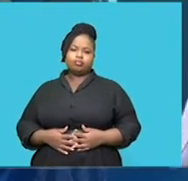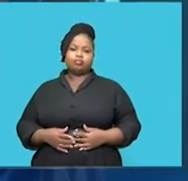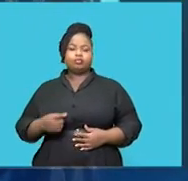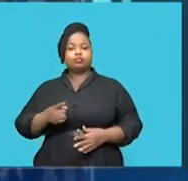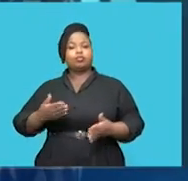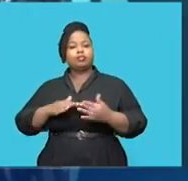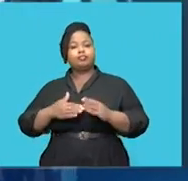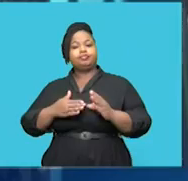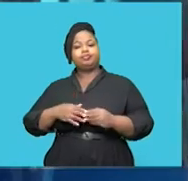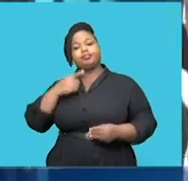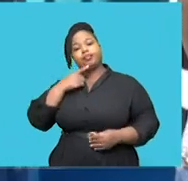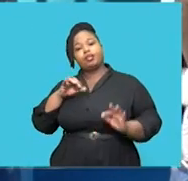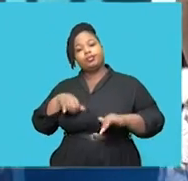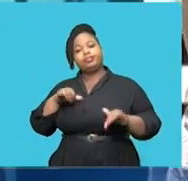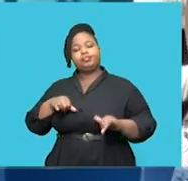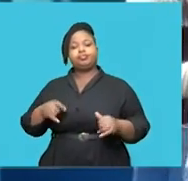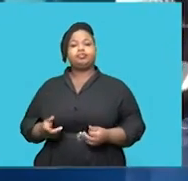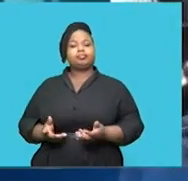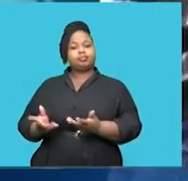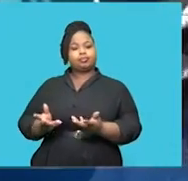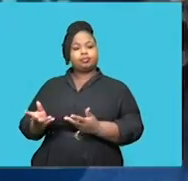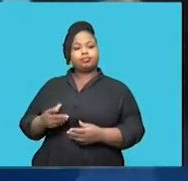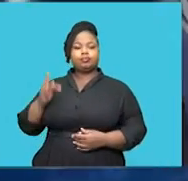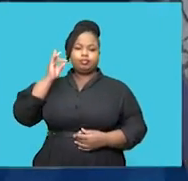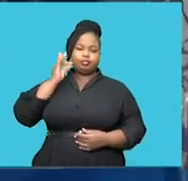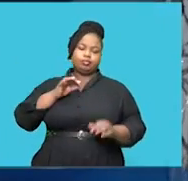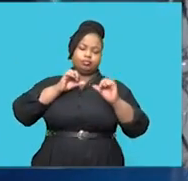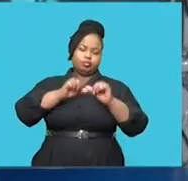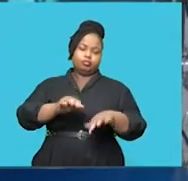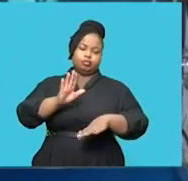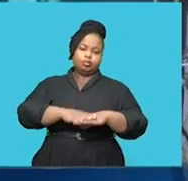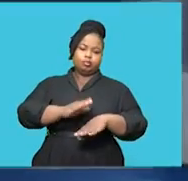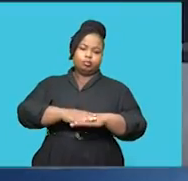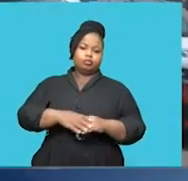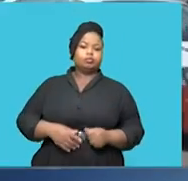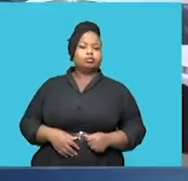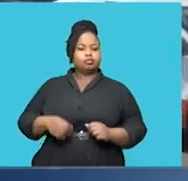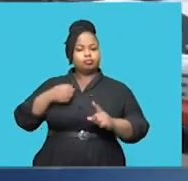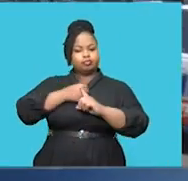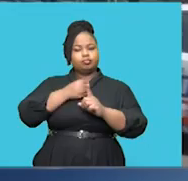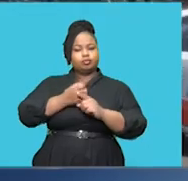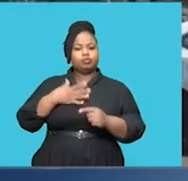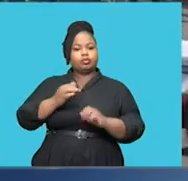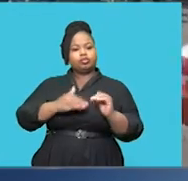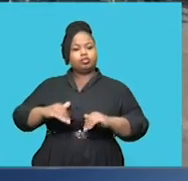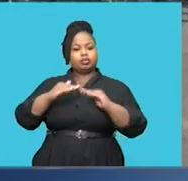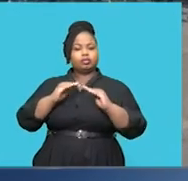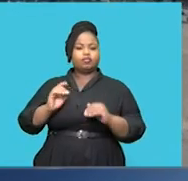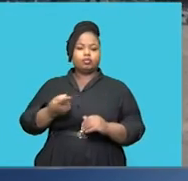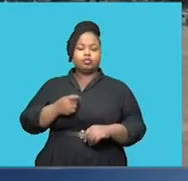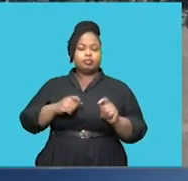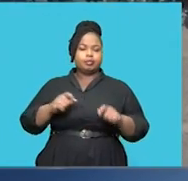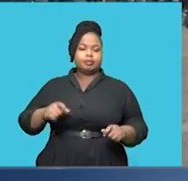Abahlali bathi baza kulinda unxibelelwano ze emva koko baqhubekele phambili nokulwela ubulungisa babasebenzi.